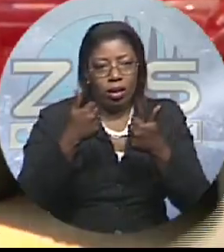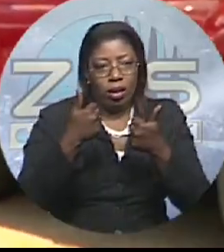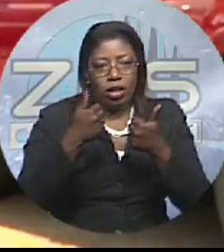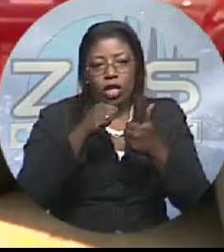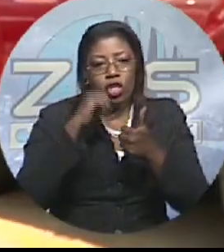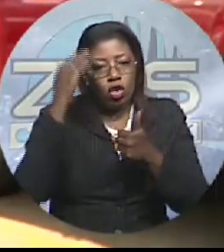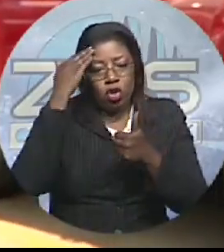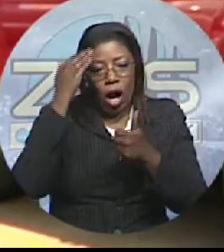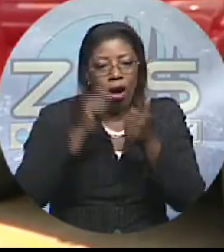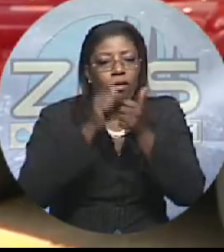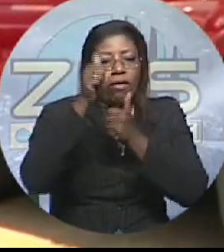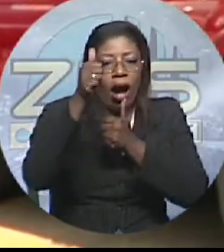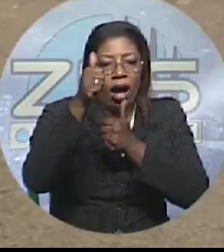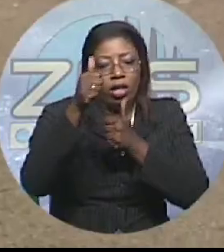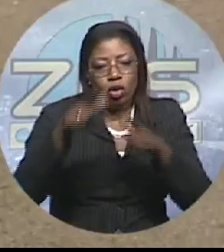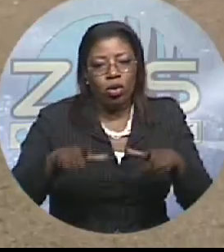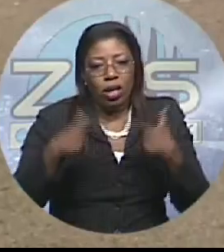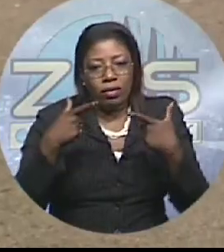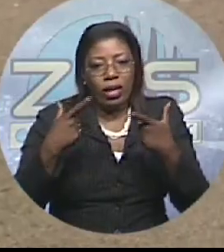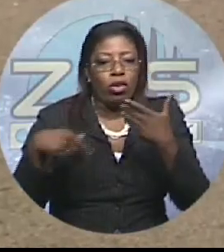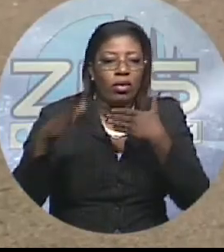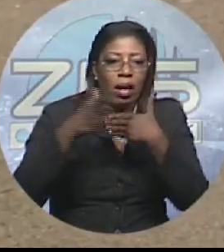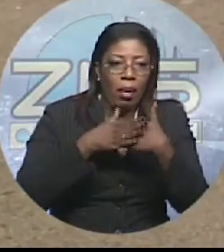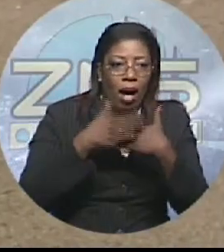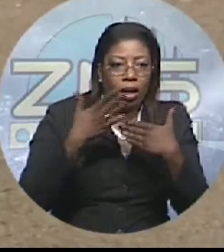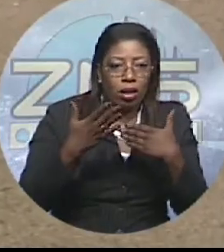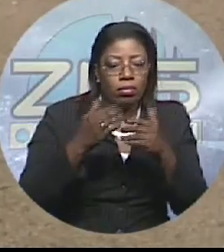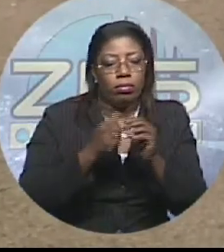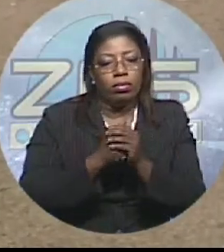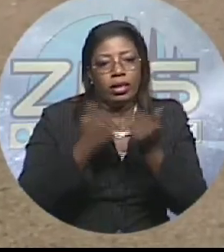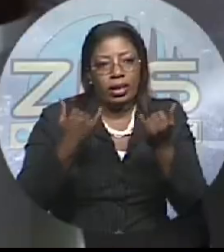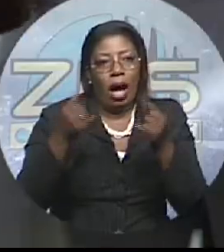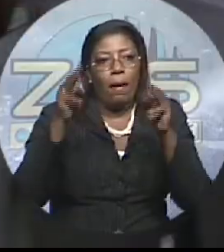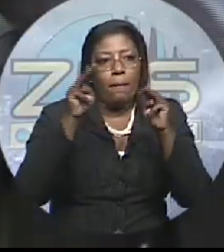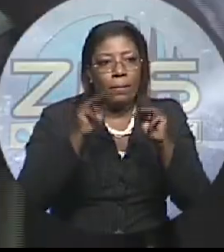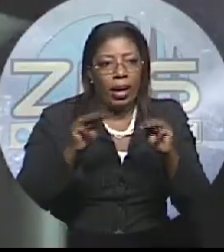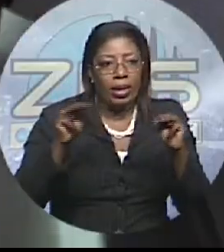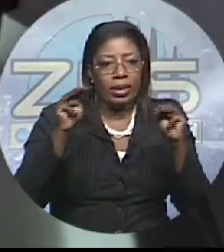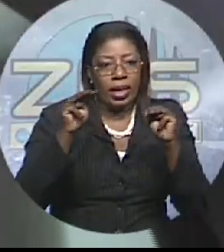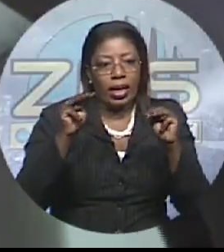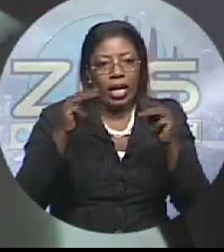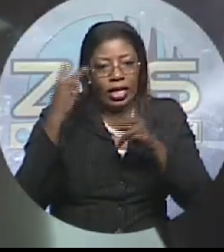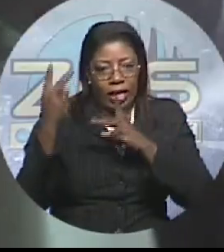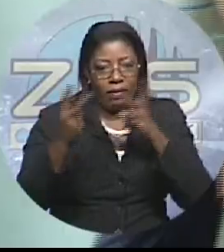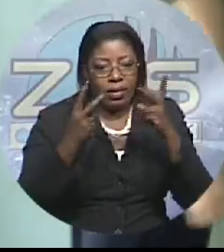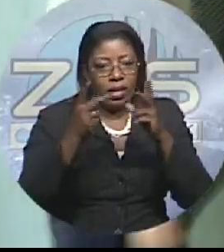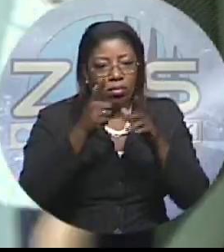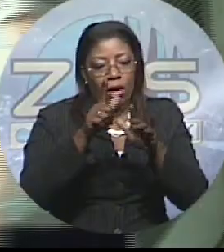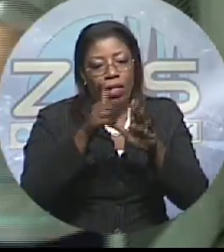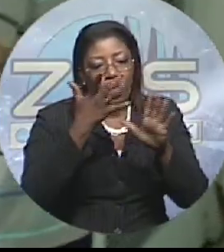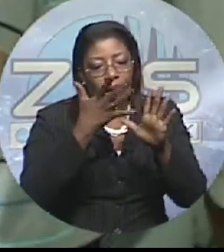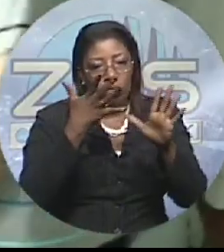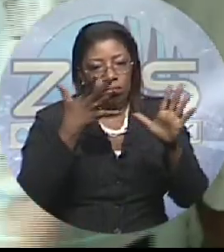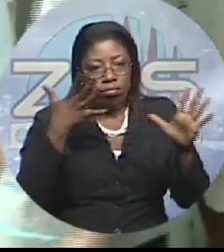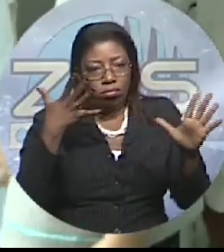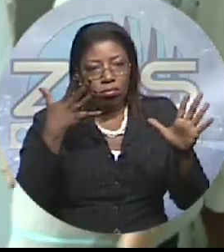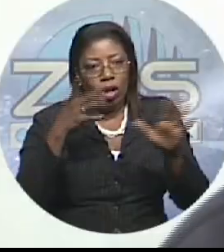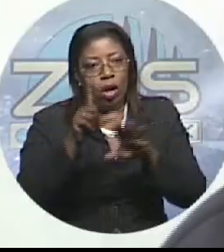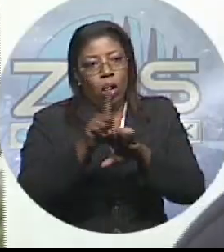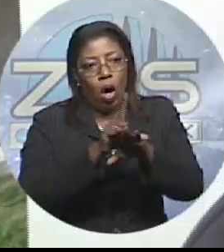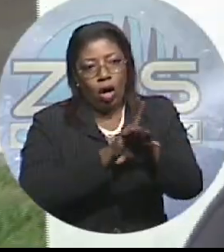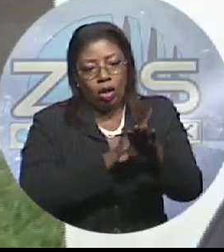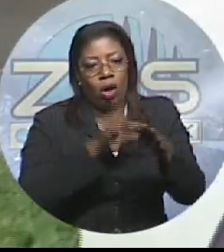how far you live in and you got to come back. On Monday, we visited the passport office. There were long lines inside. Their stories were